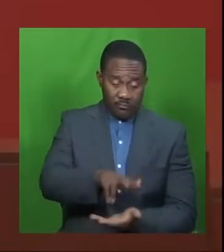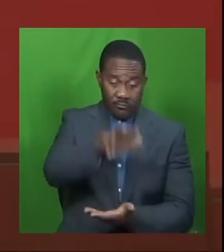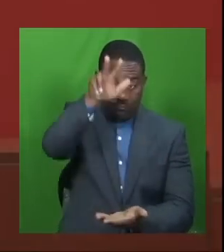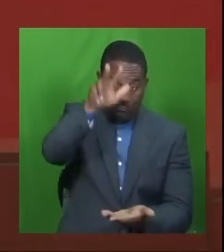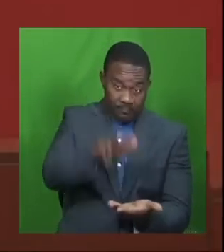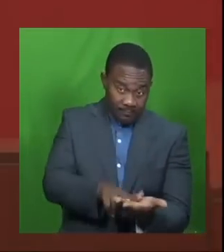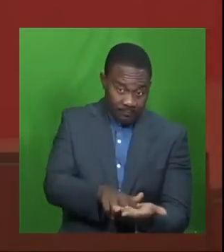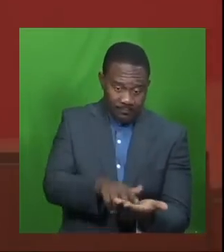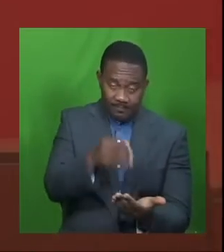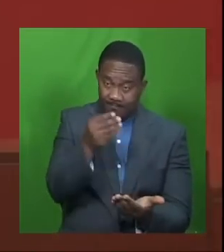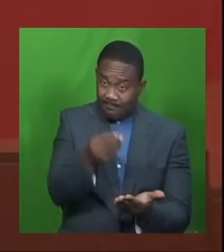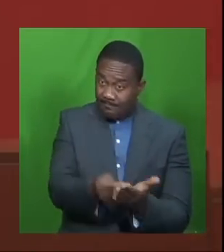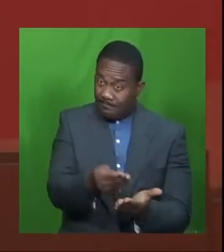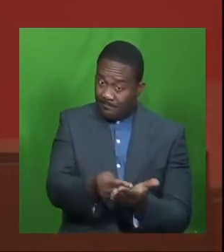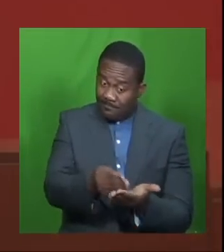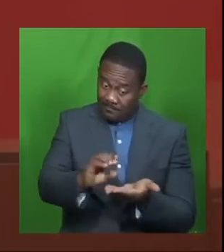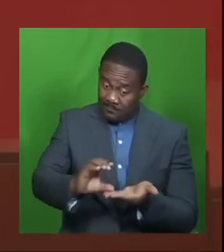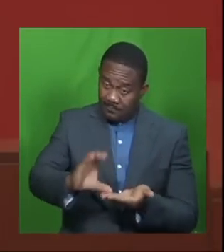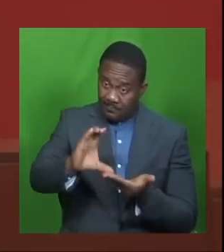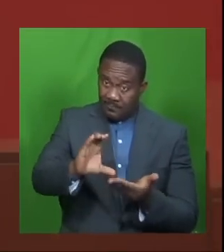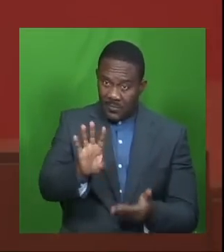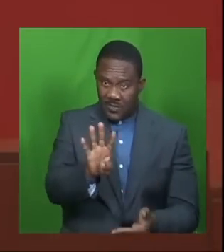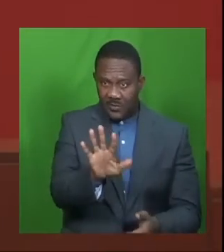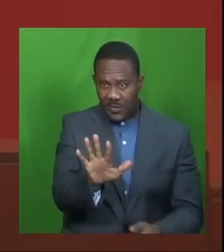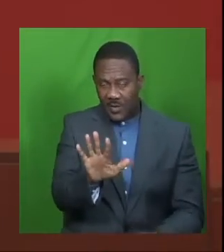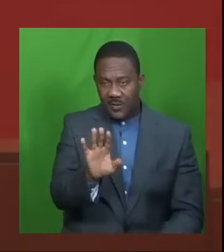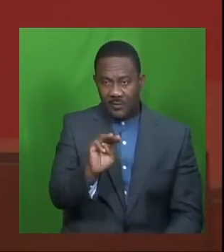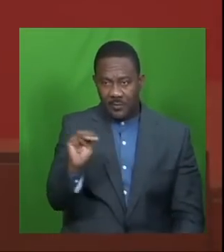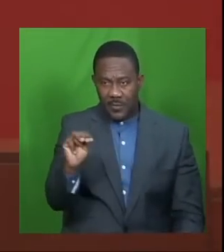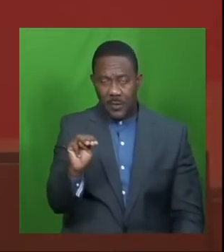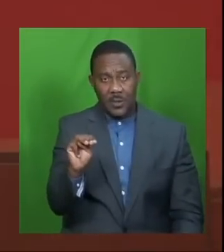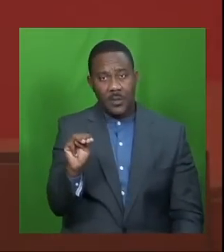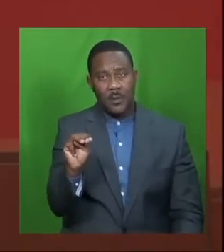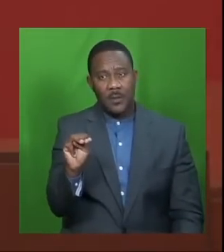approved the sum of